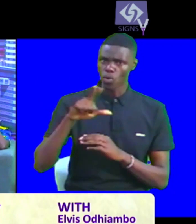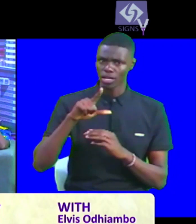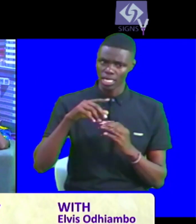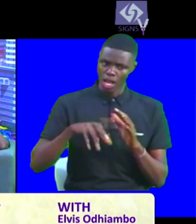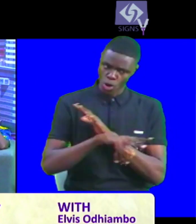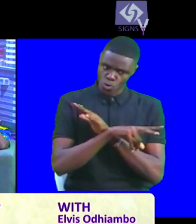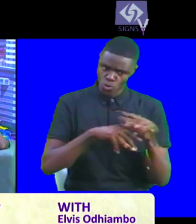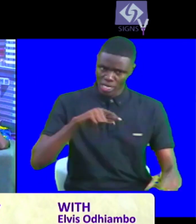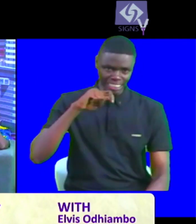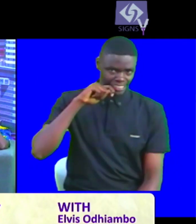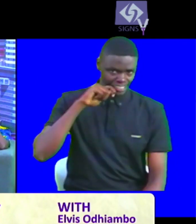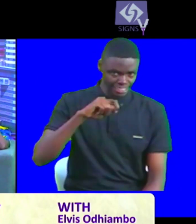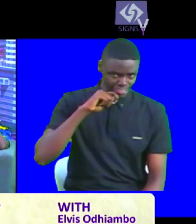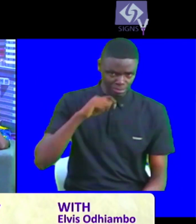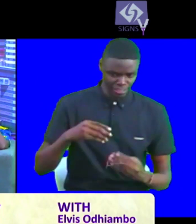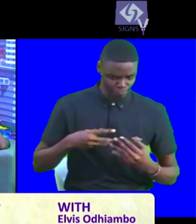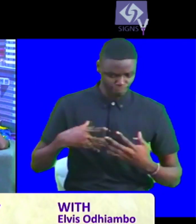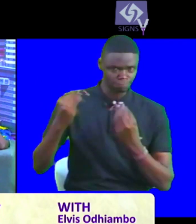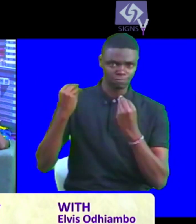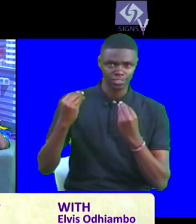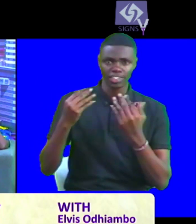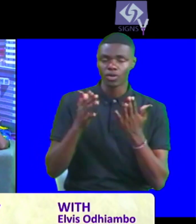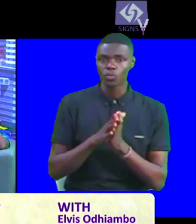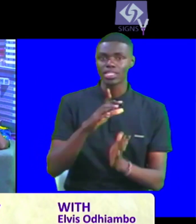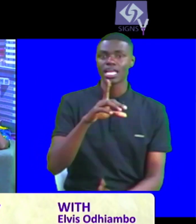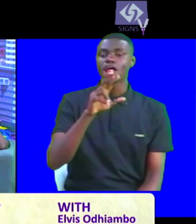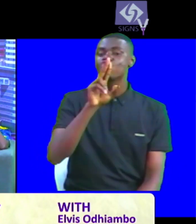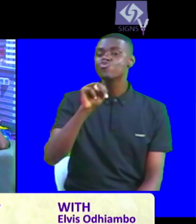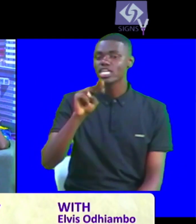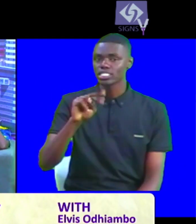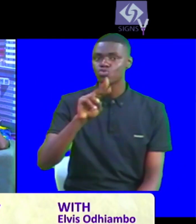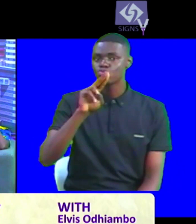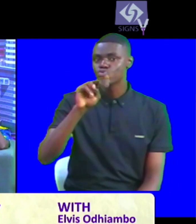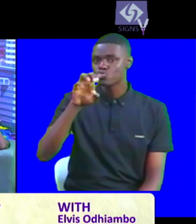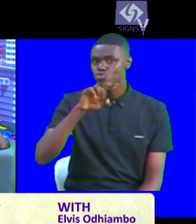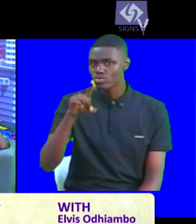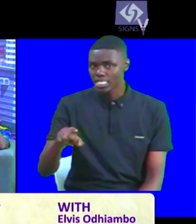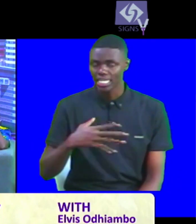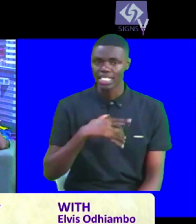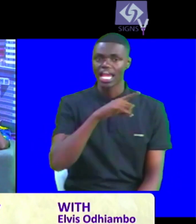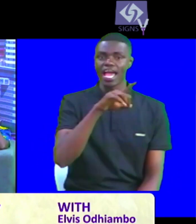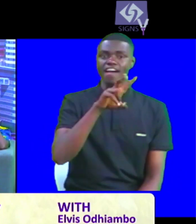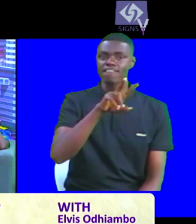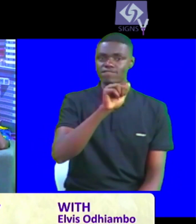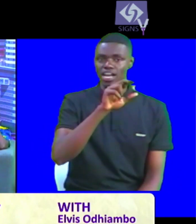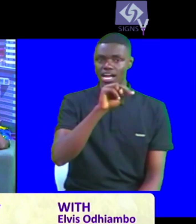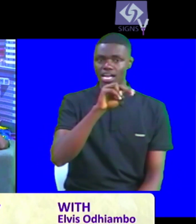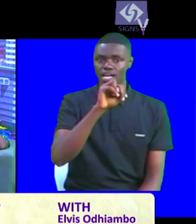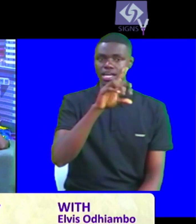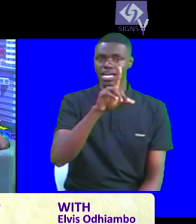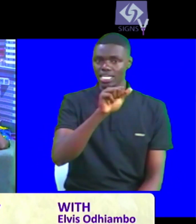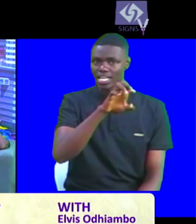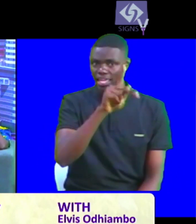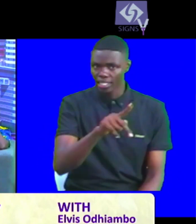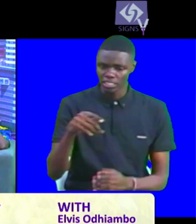kwa mdomo hivi na wakaenda nayo katasi of Darwin Nunes. Tulikuwa na Van Dijk pia, I think alifunga,